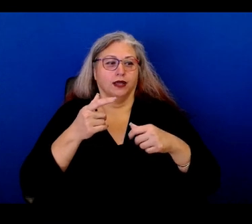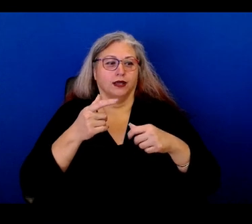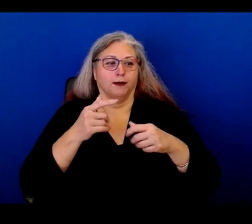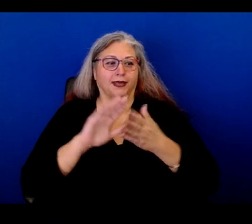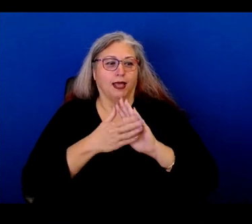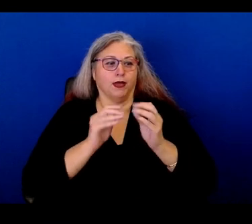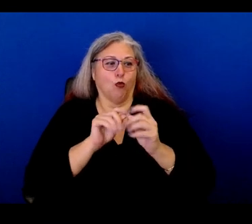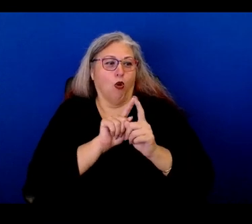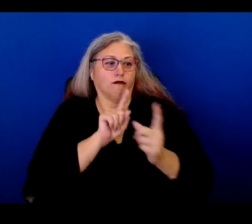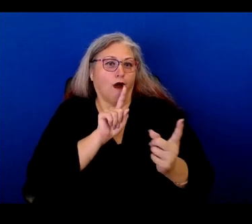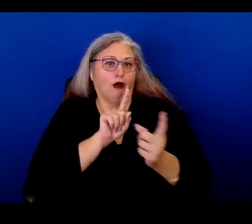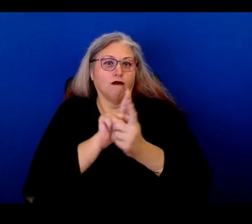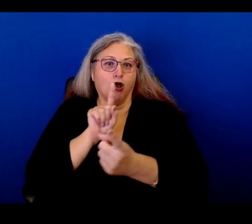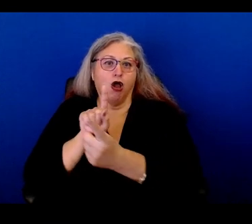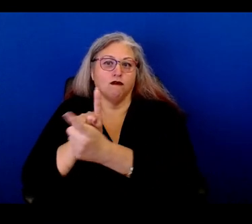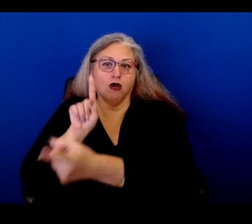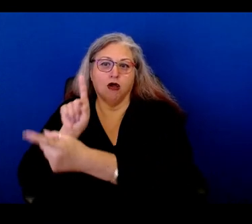away from